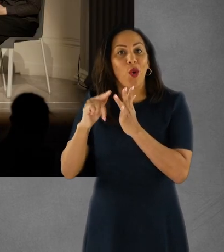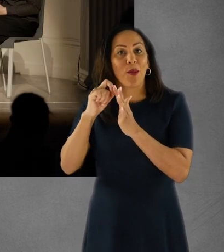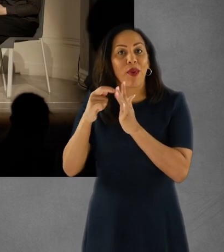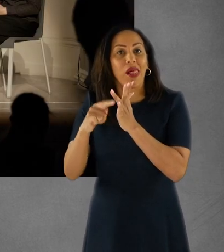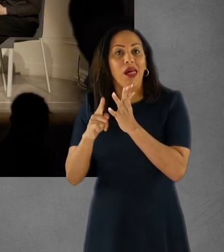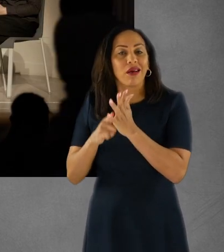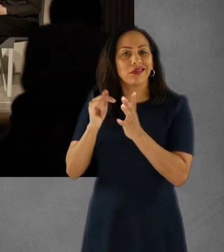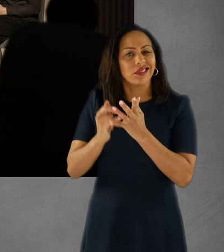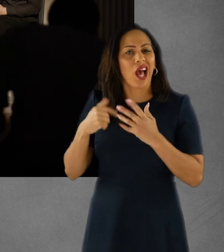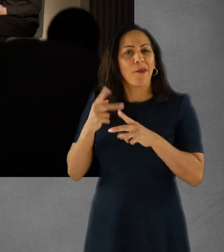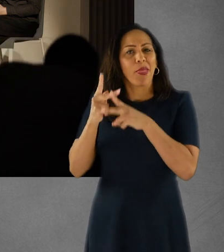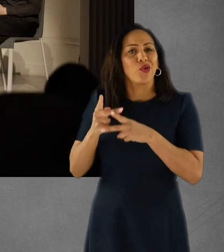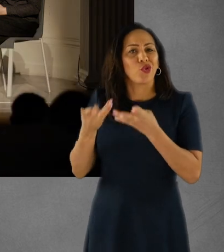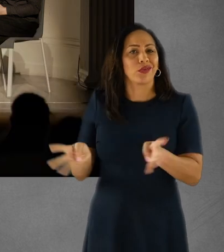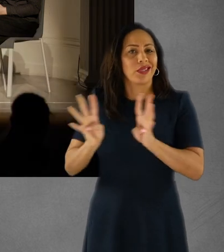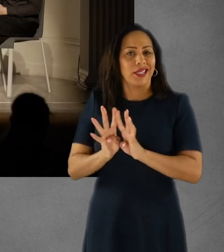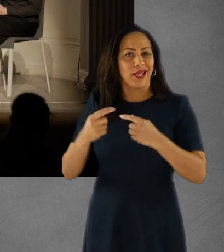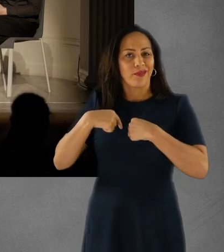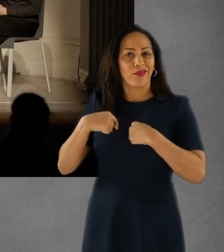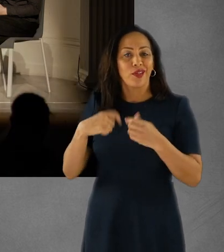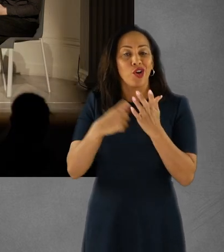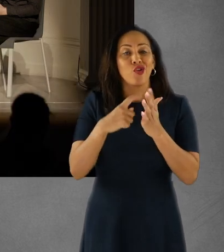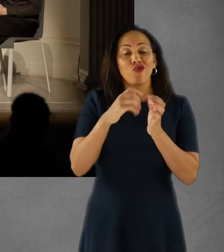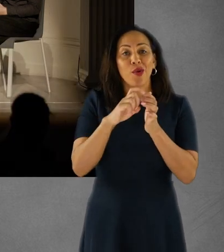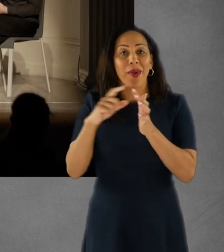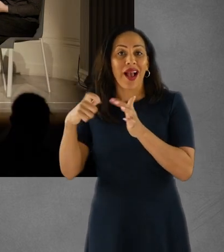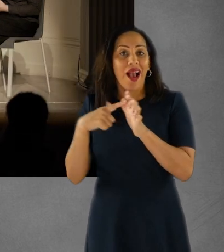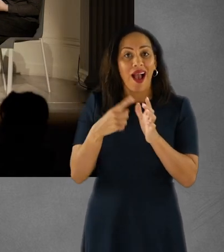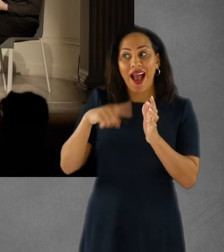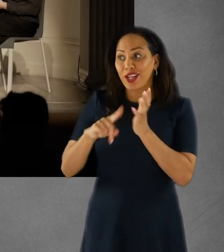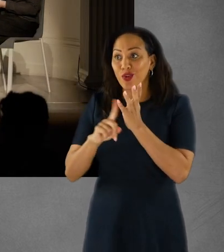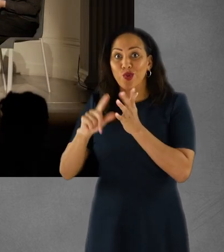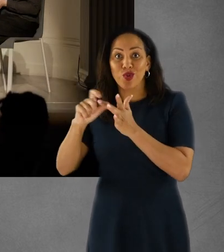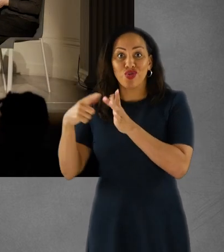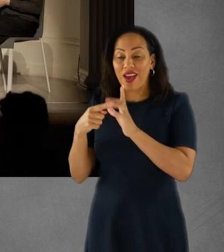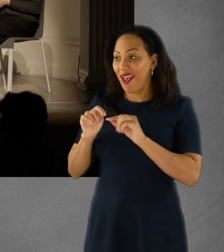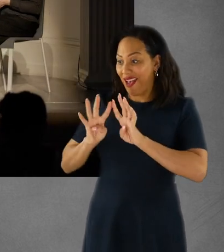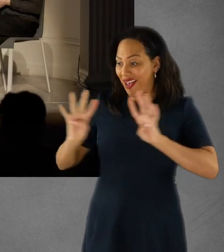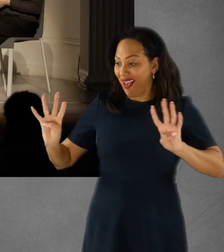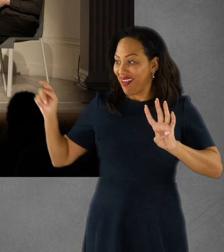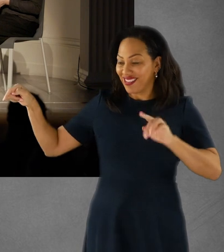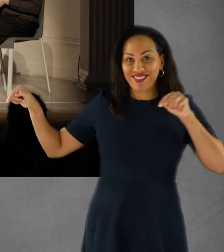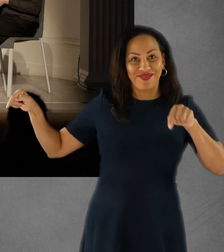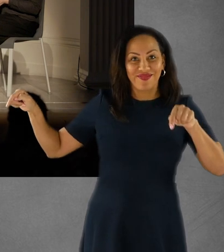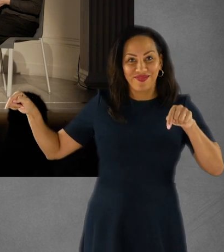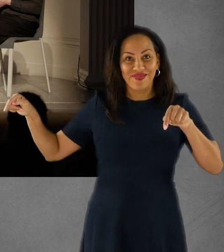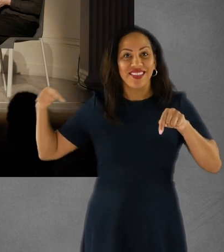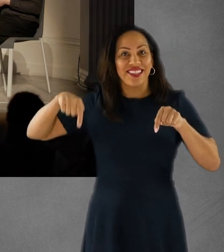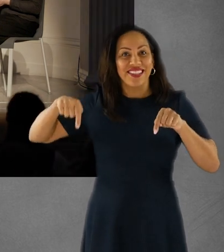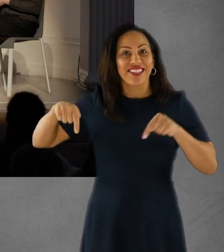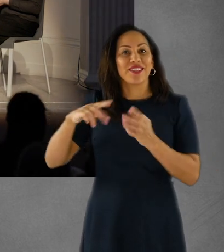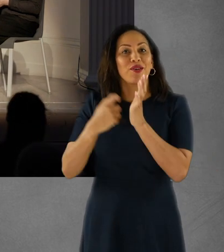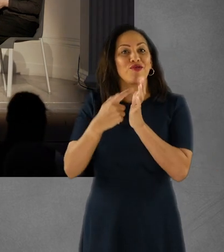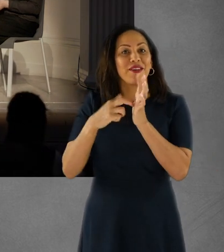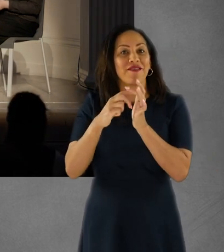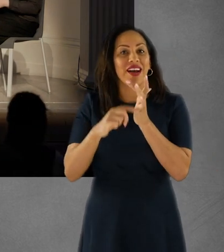the Back to Earth curatorial team. The other two, Rebecca and Lucia, are on the edges of this beautiful panel centering Revital Cohen